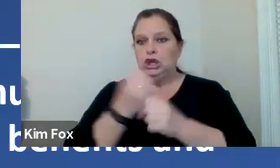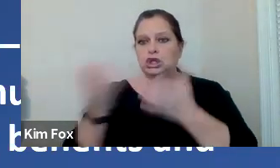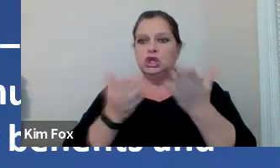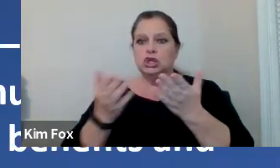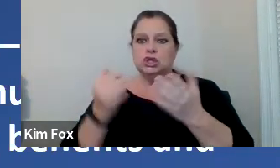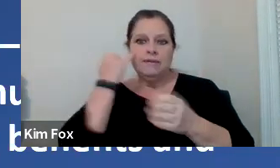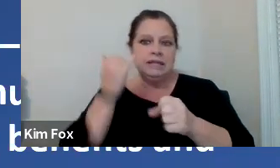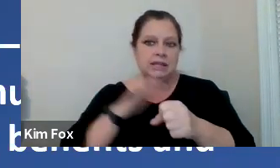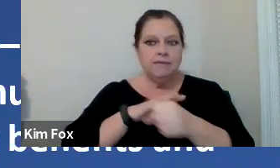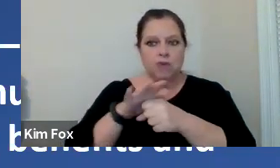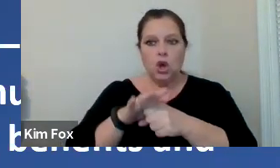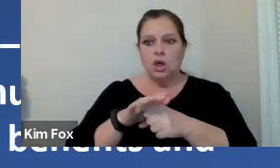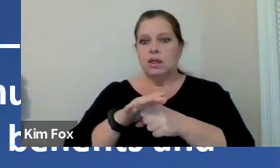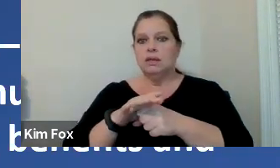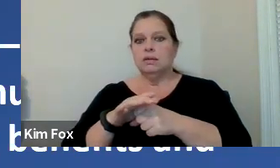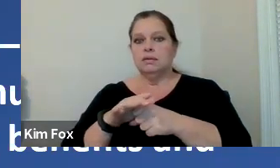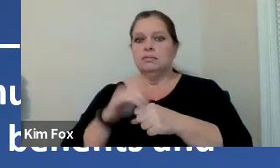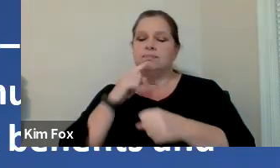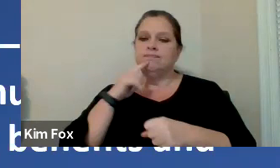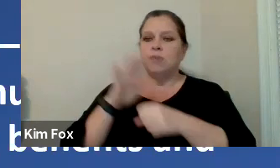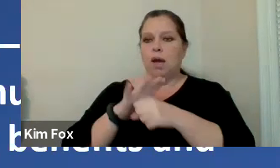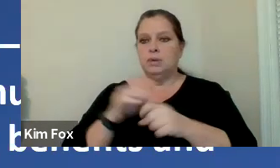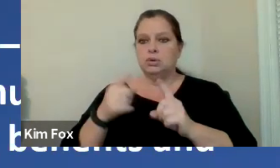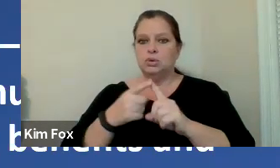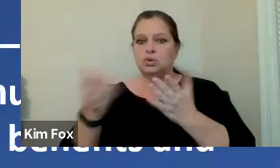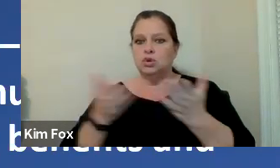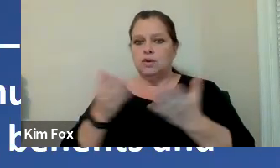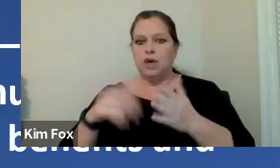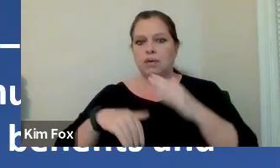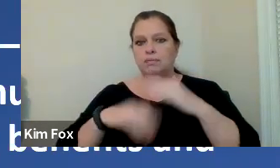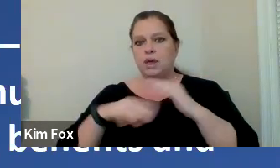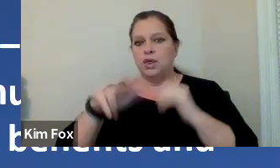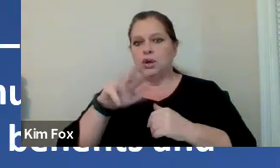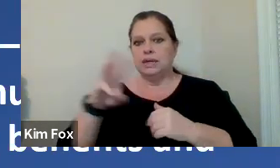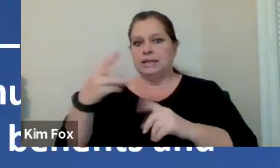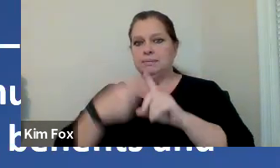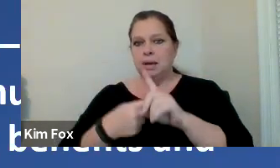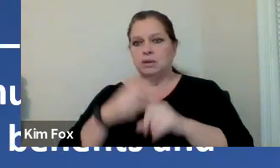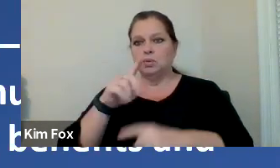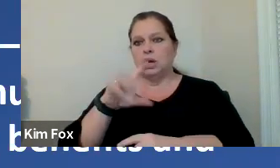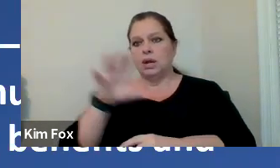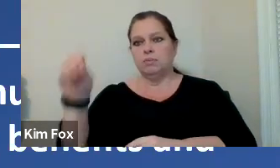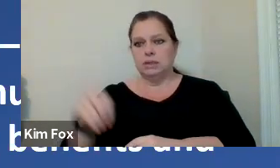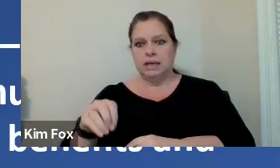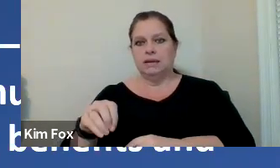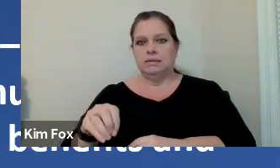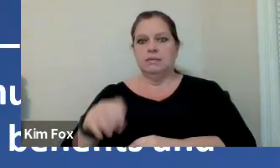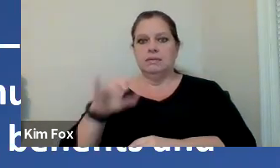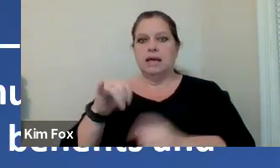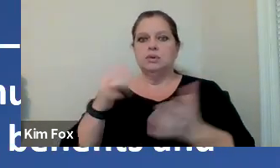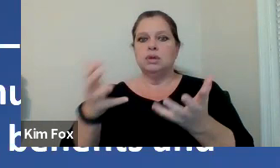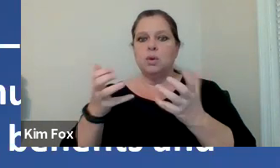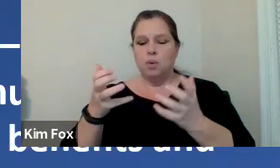full contract, which then would be the 36 months at the 100% level that service members want to